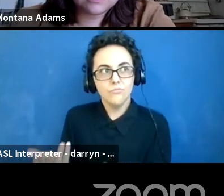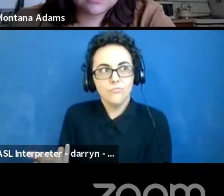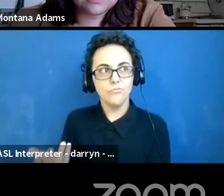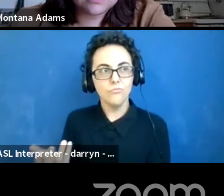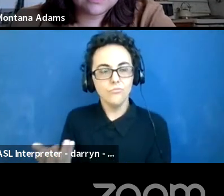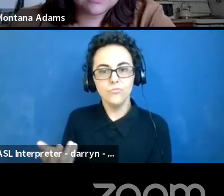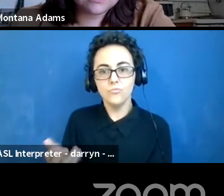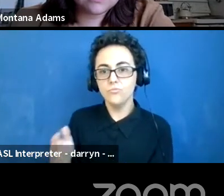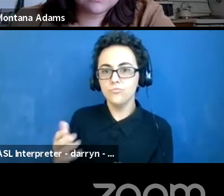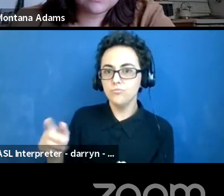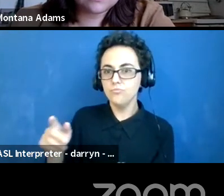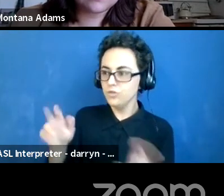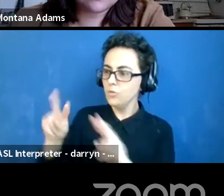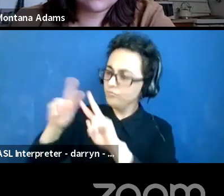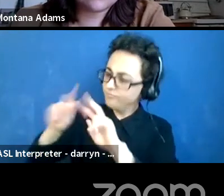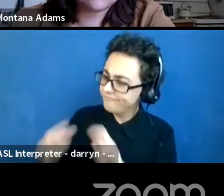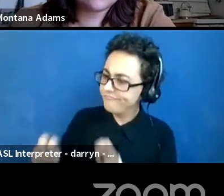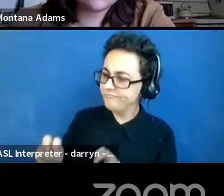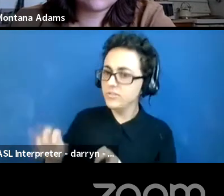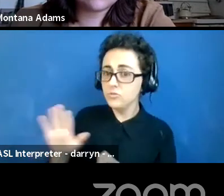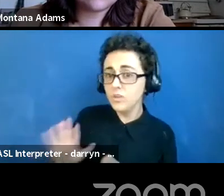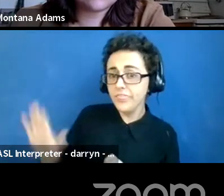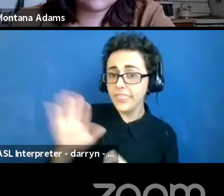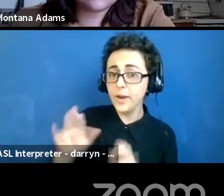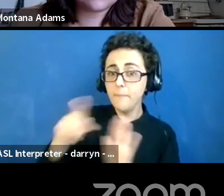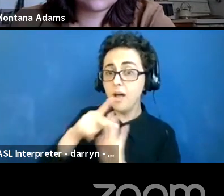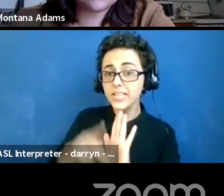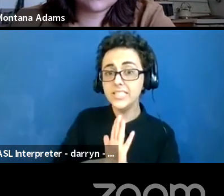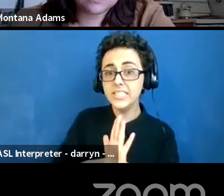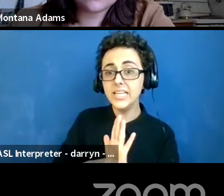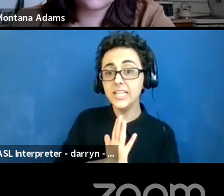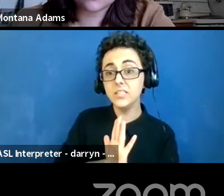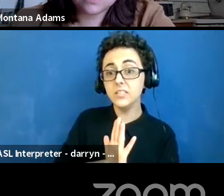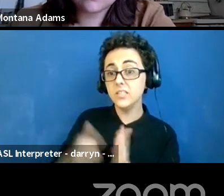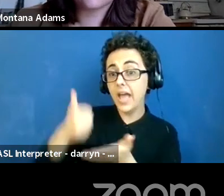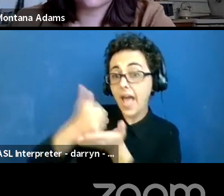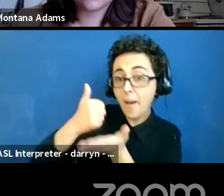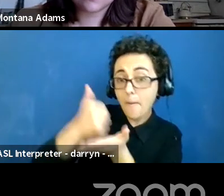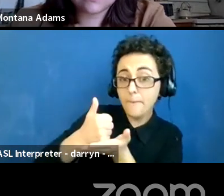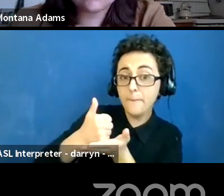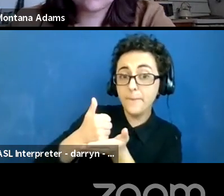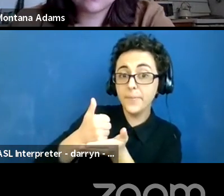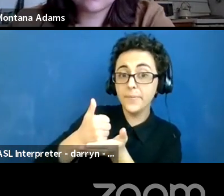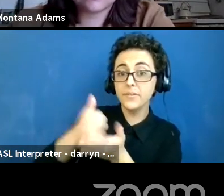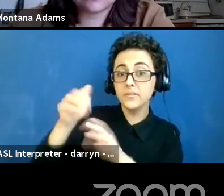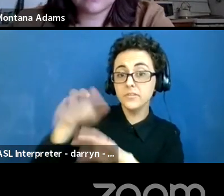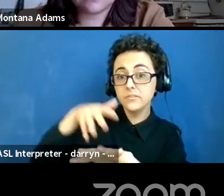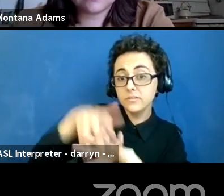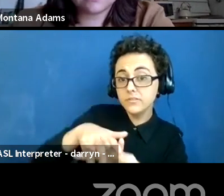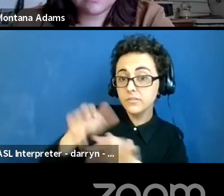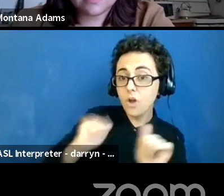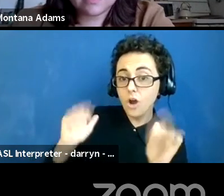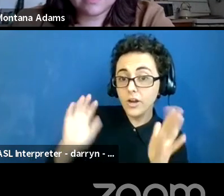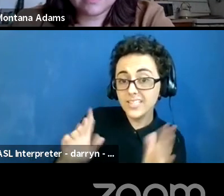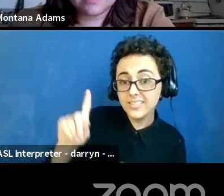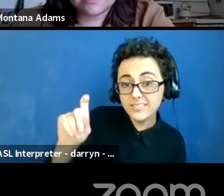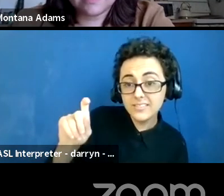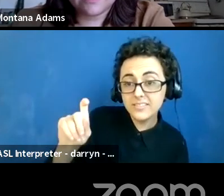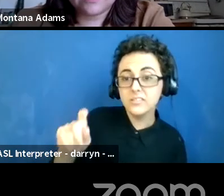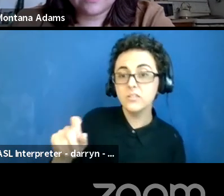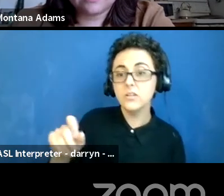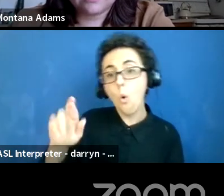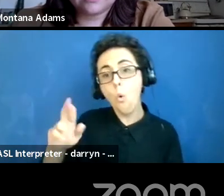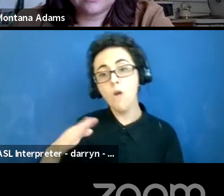Do their policies help or hinder their, you know, Native artists and people that they're trying to work